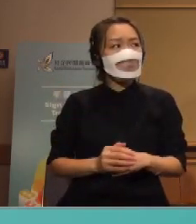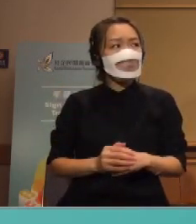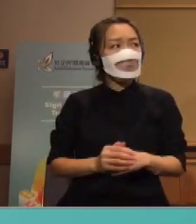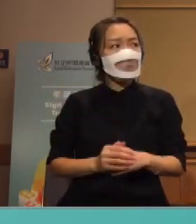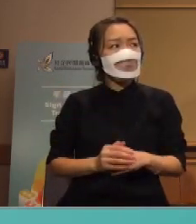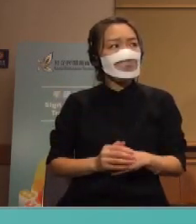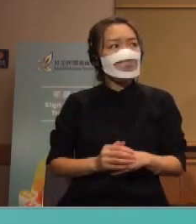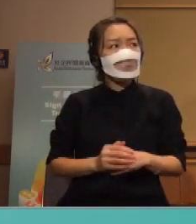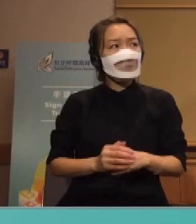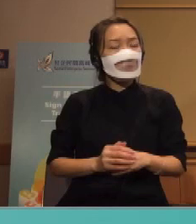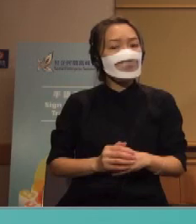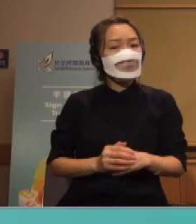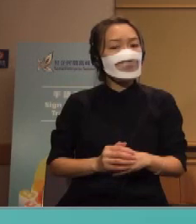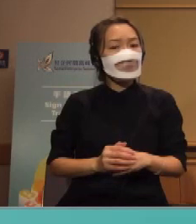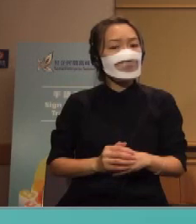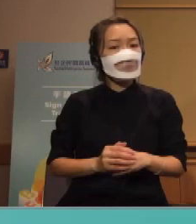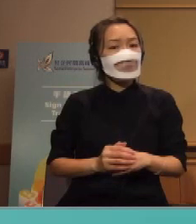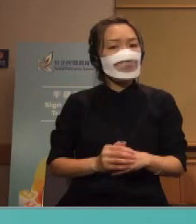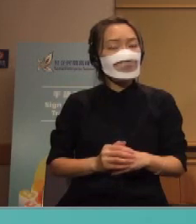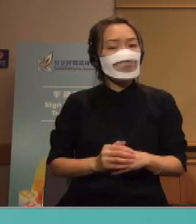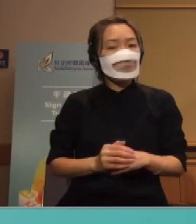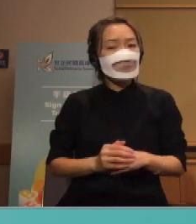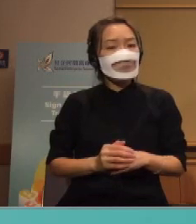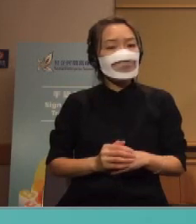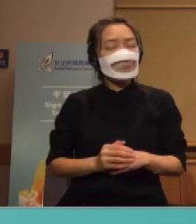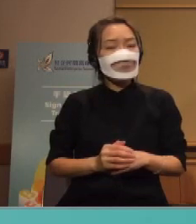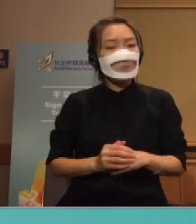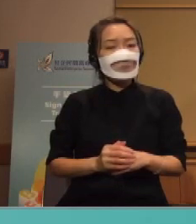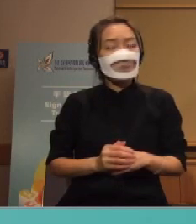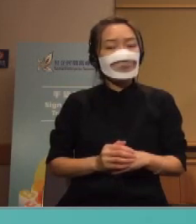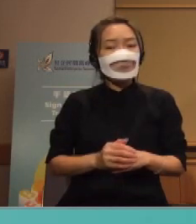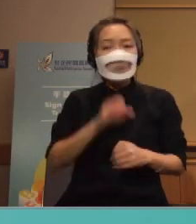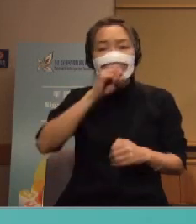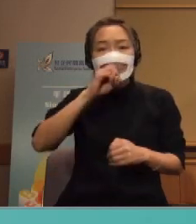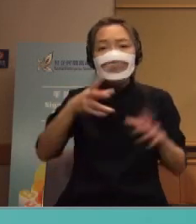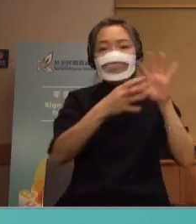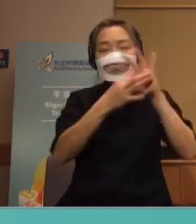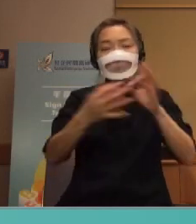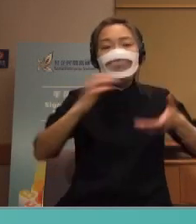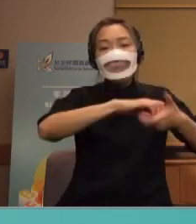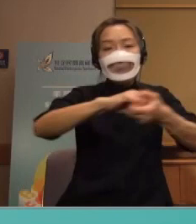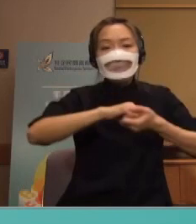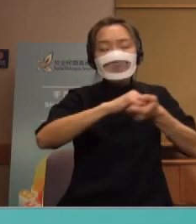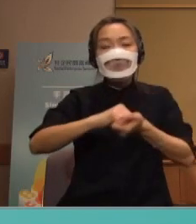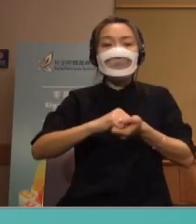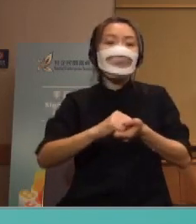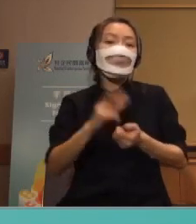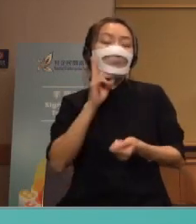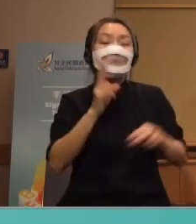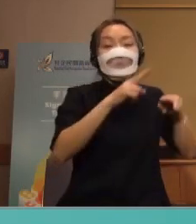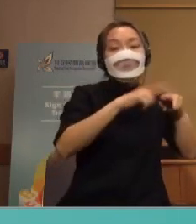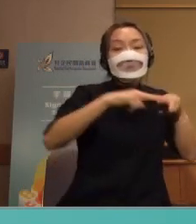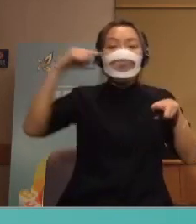greater cooperation between the US and China, and why? Thank you.